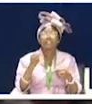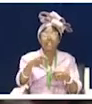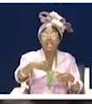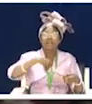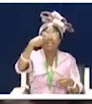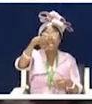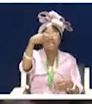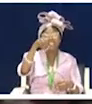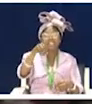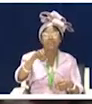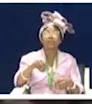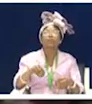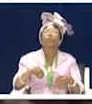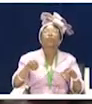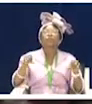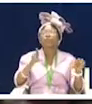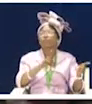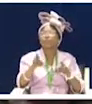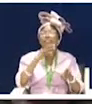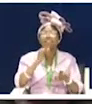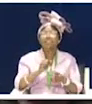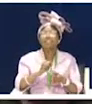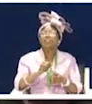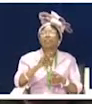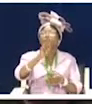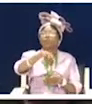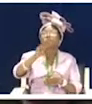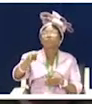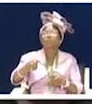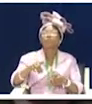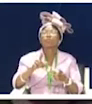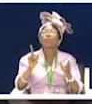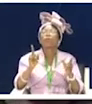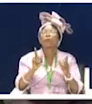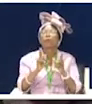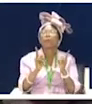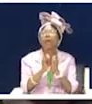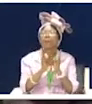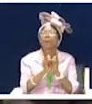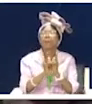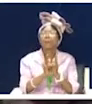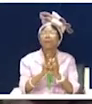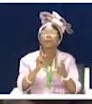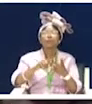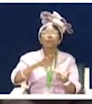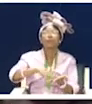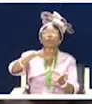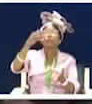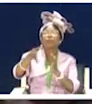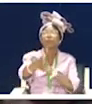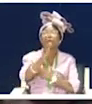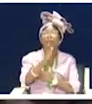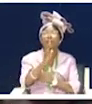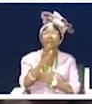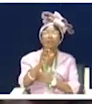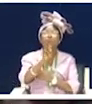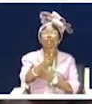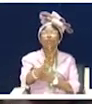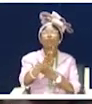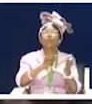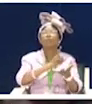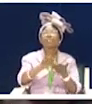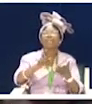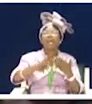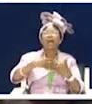during the December 2022 Holy Ghost Congress on her and prayed. To the glory of God, 2 weeks